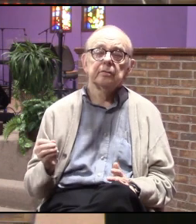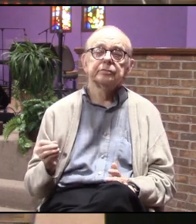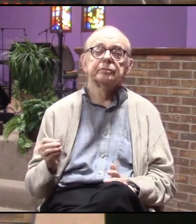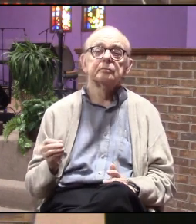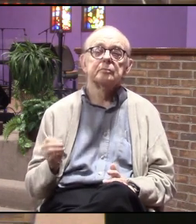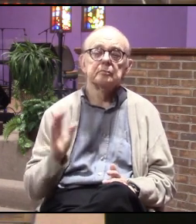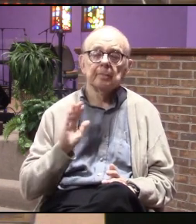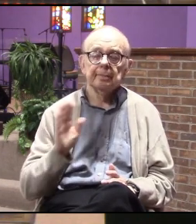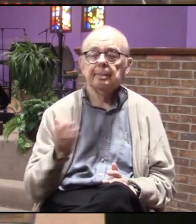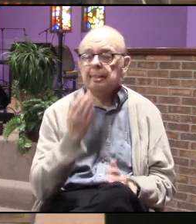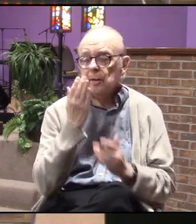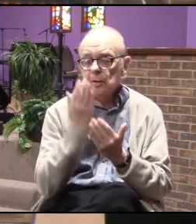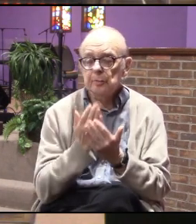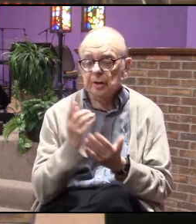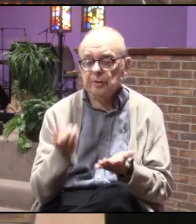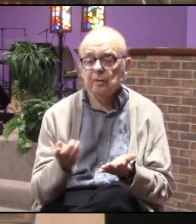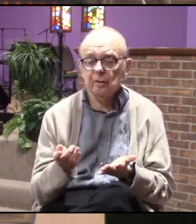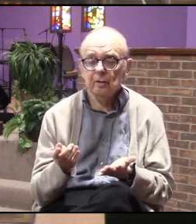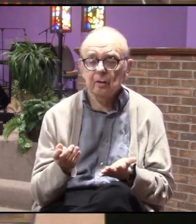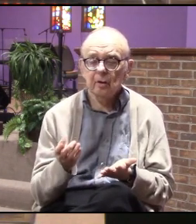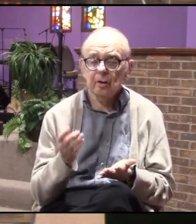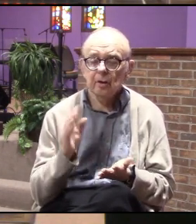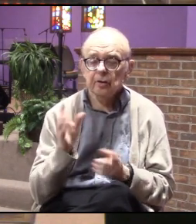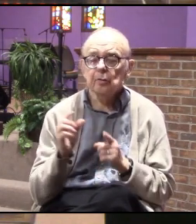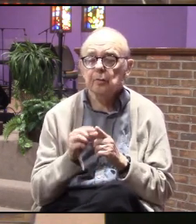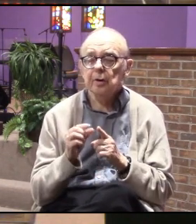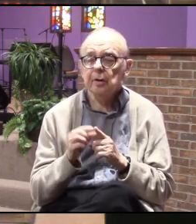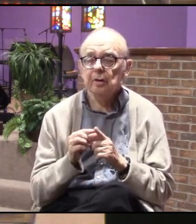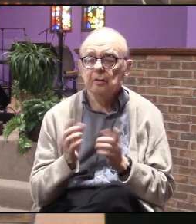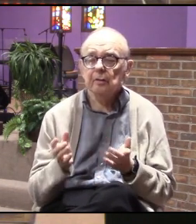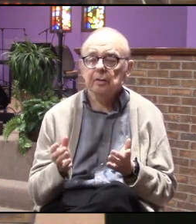And just your presence there and just a word